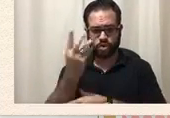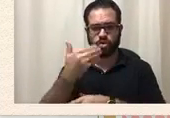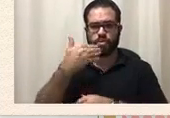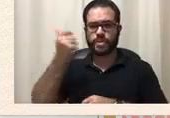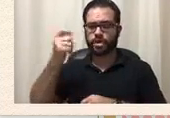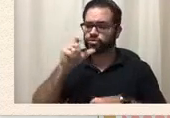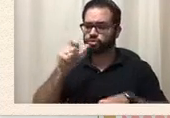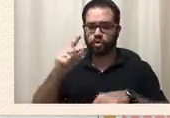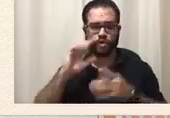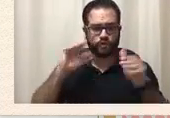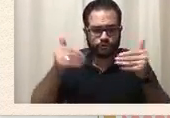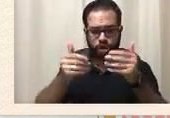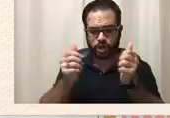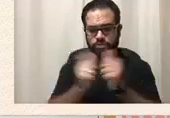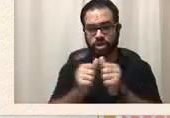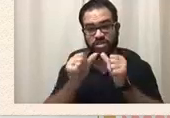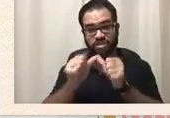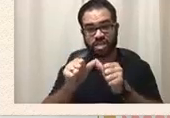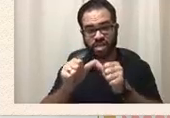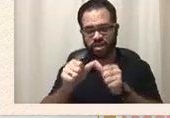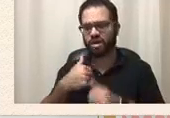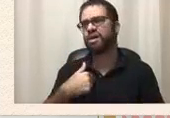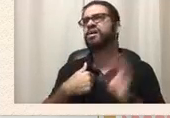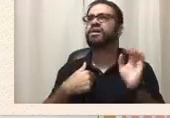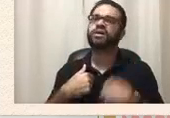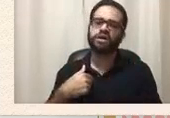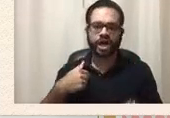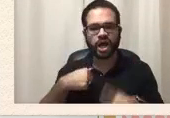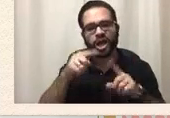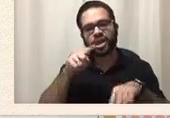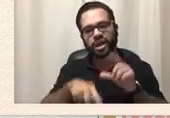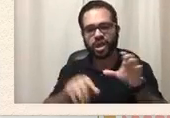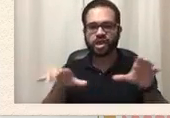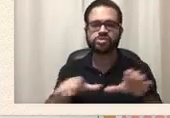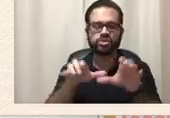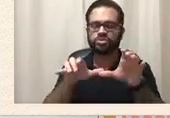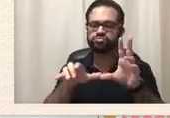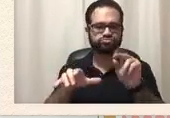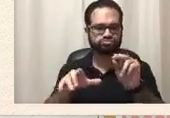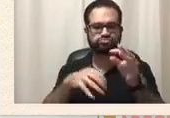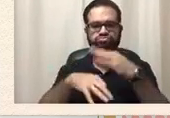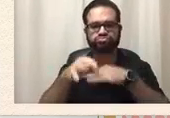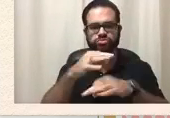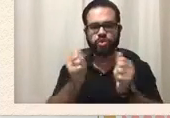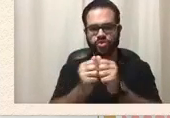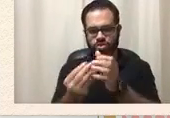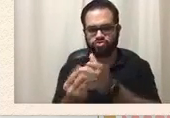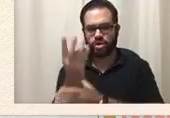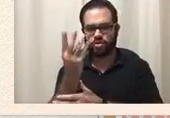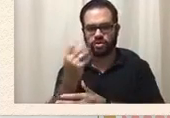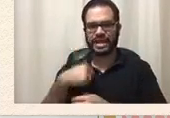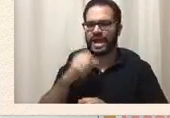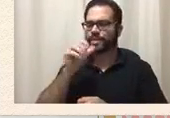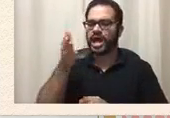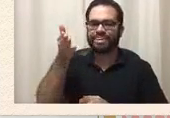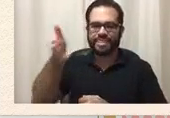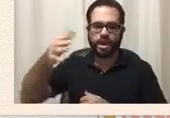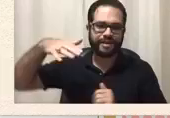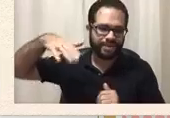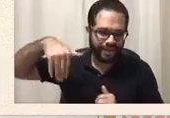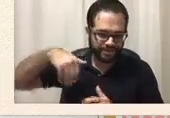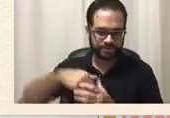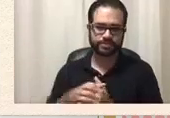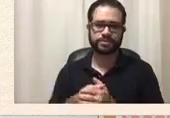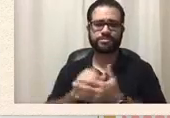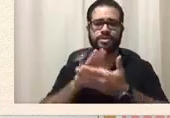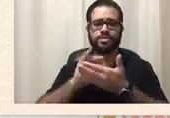mindset of saying, oh, I can't do this. Focus on the growth. I'm not there yet. Learn about changing the way you see